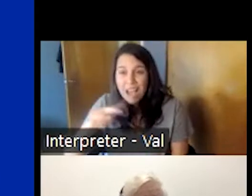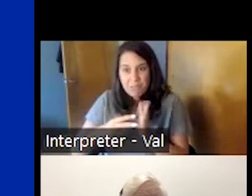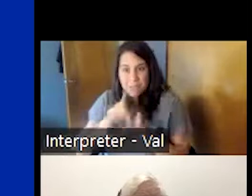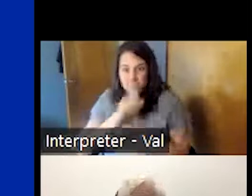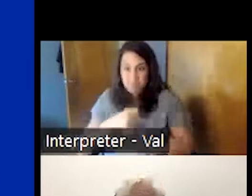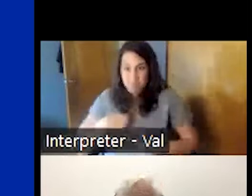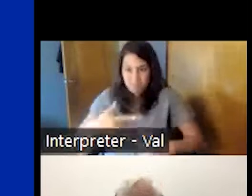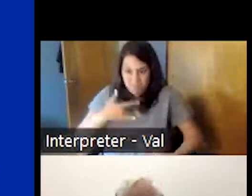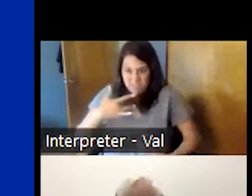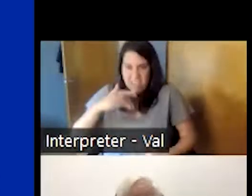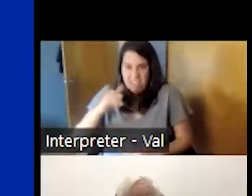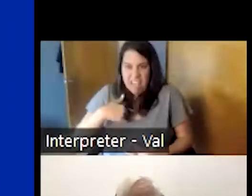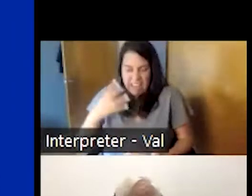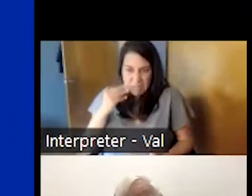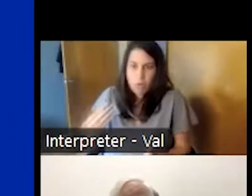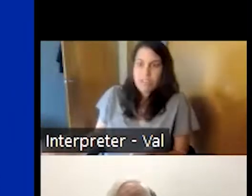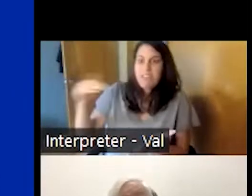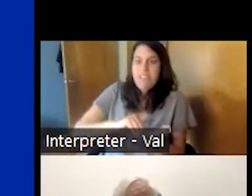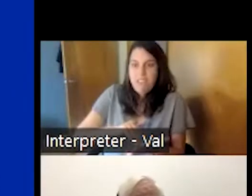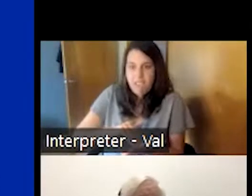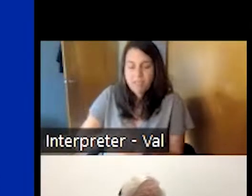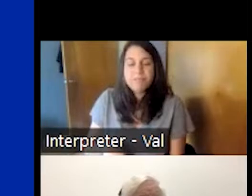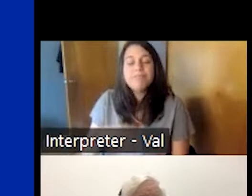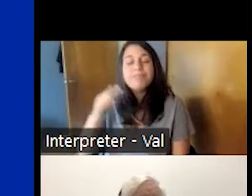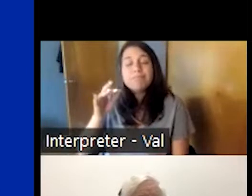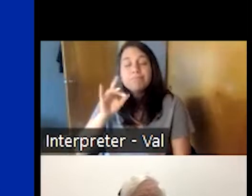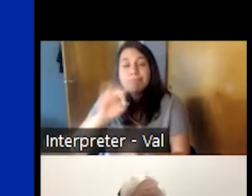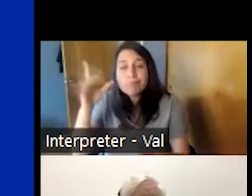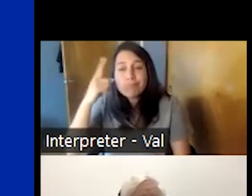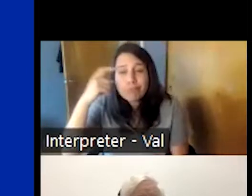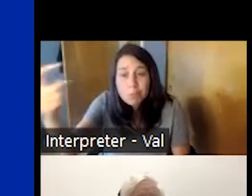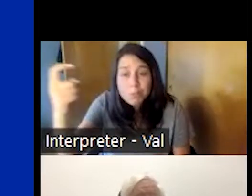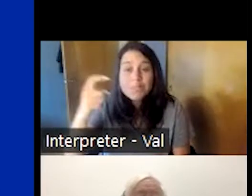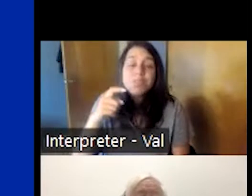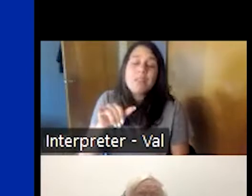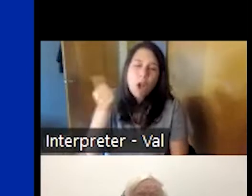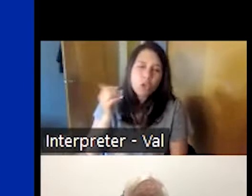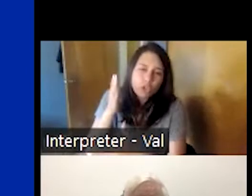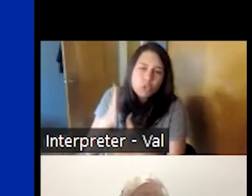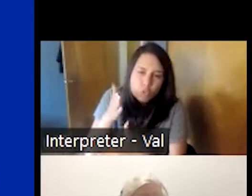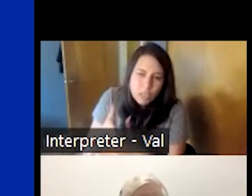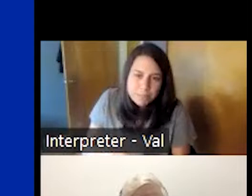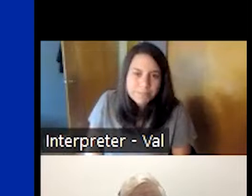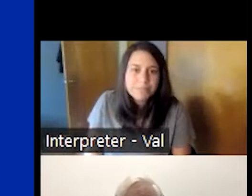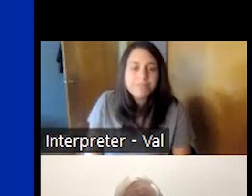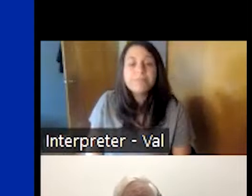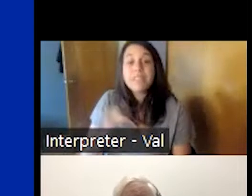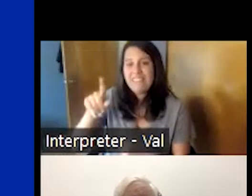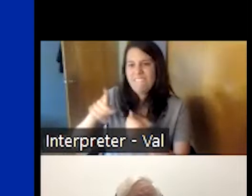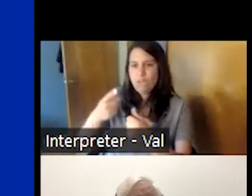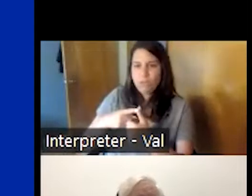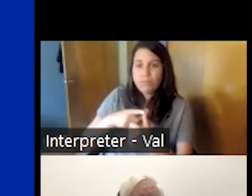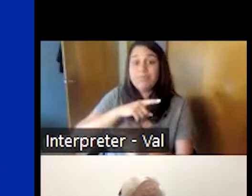back in the moment of the trauma. And nightmares are another kind of intrusion symptom. Avoidance of trauma-related stimuli is